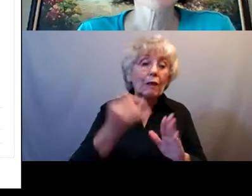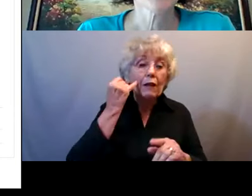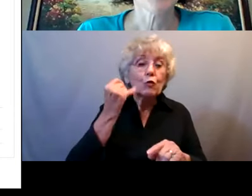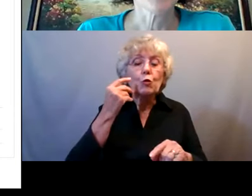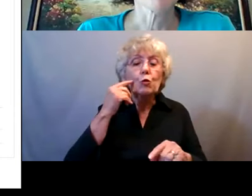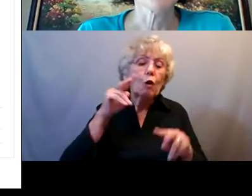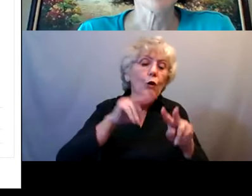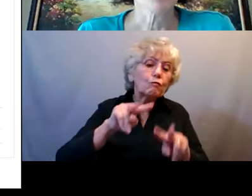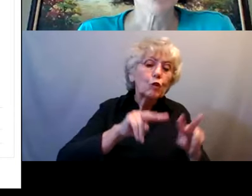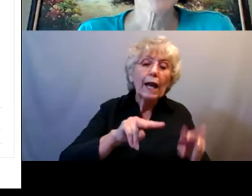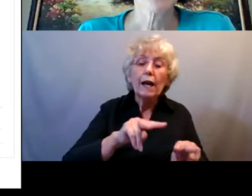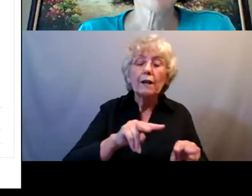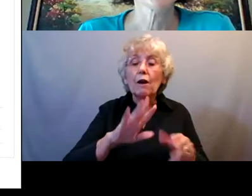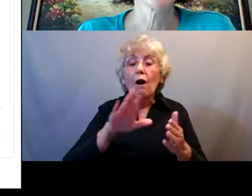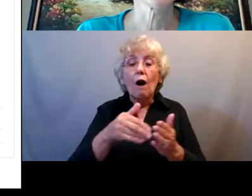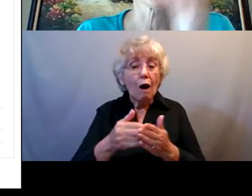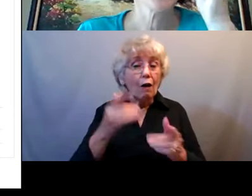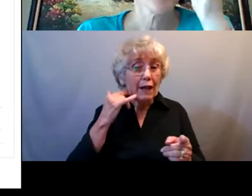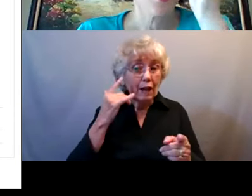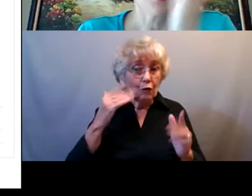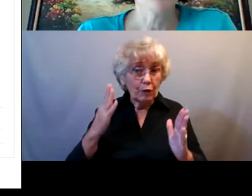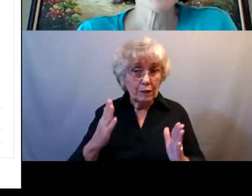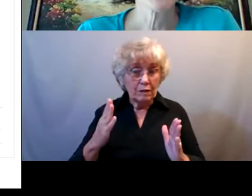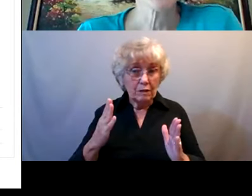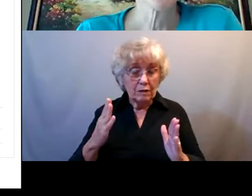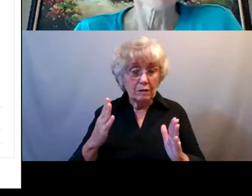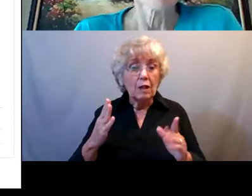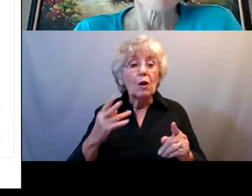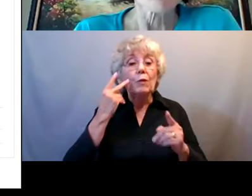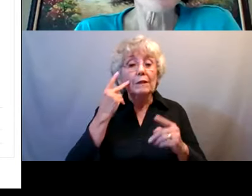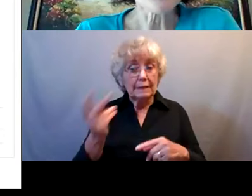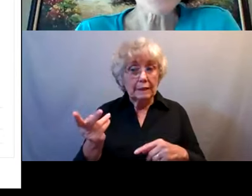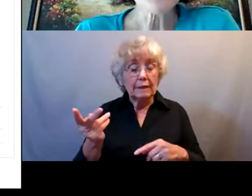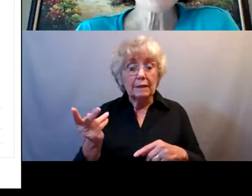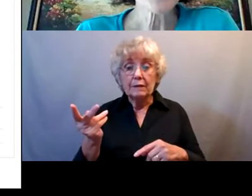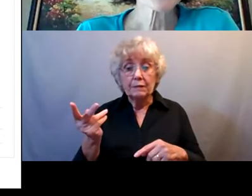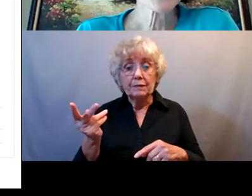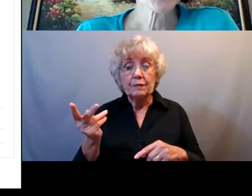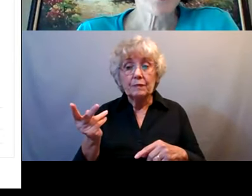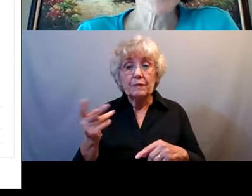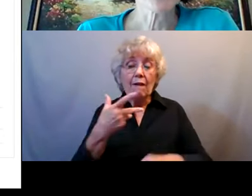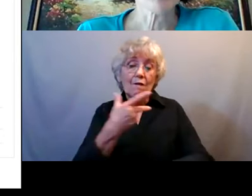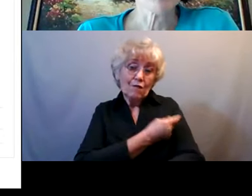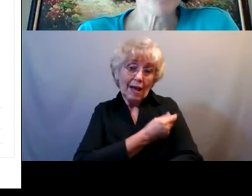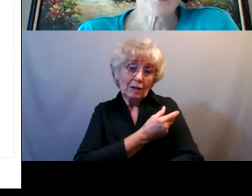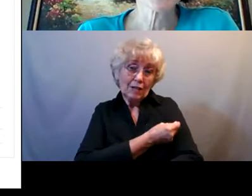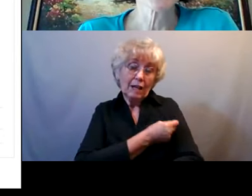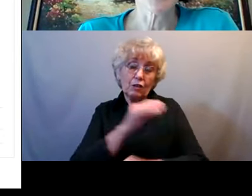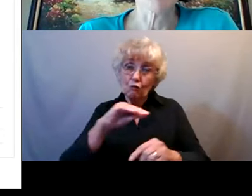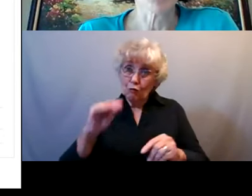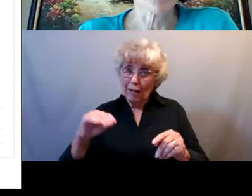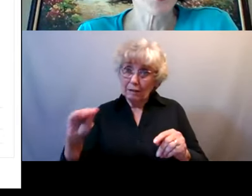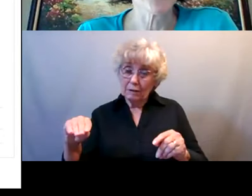at, all Californians, we see that vaccination